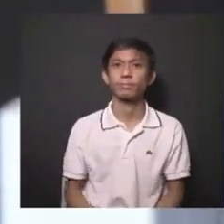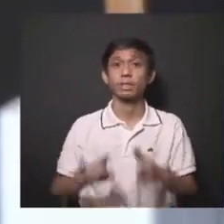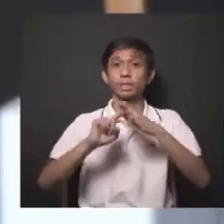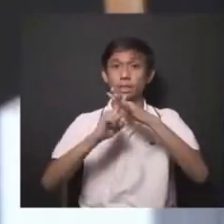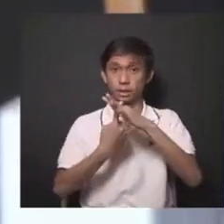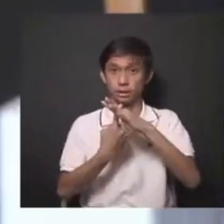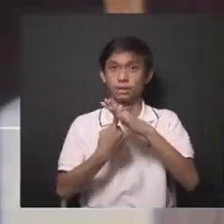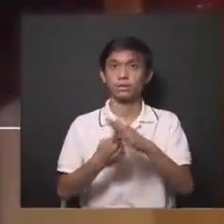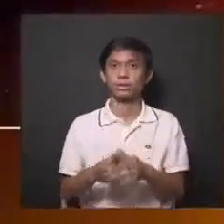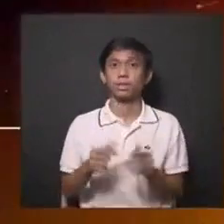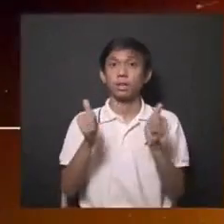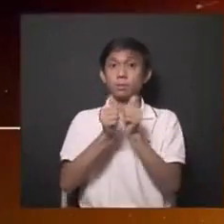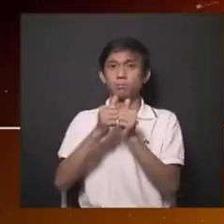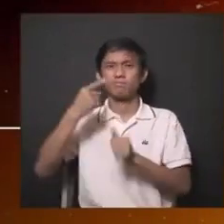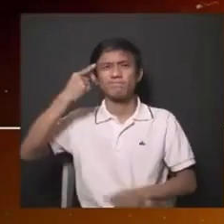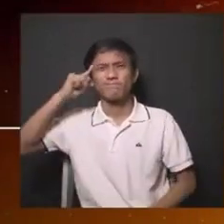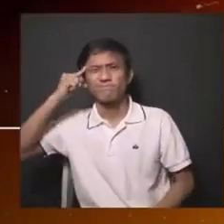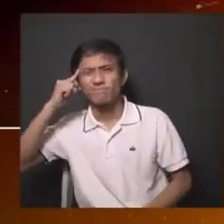mind.